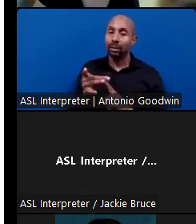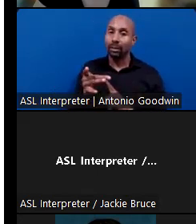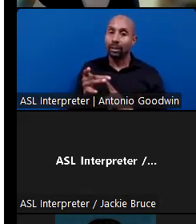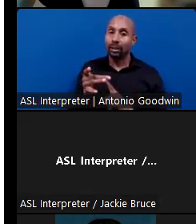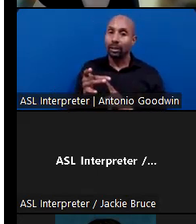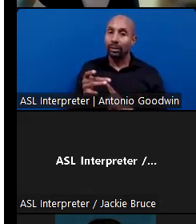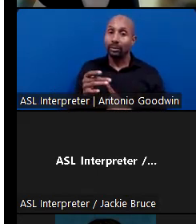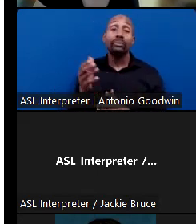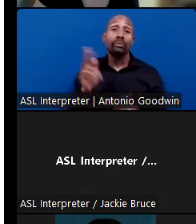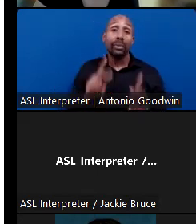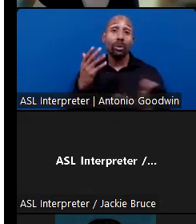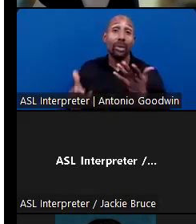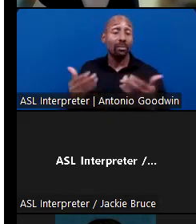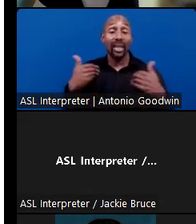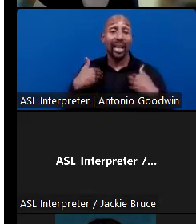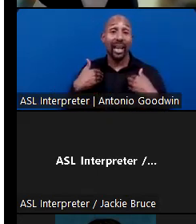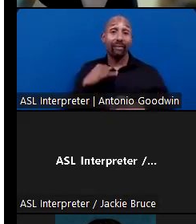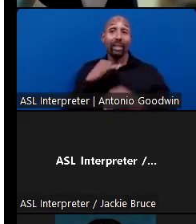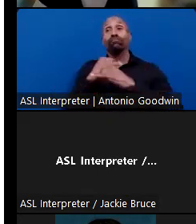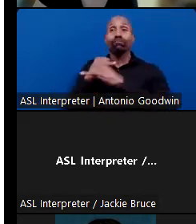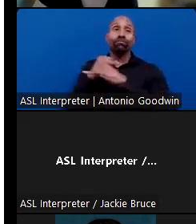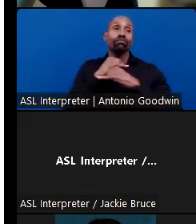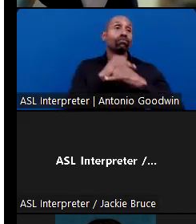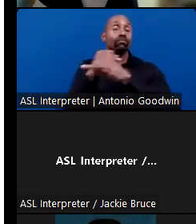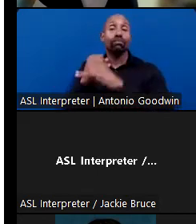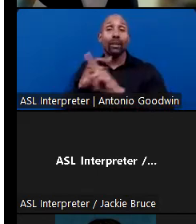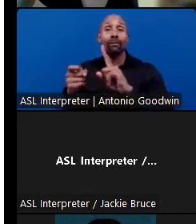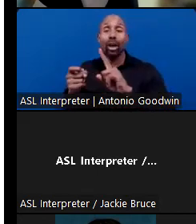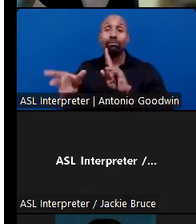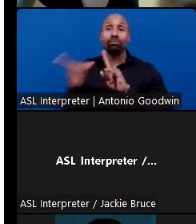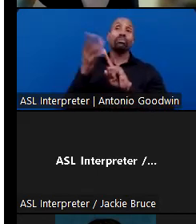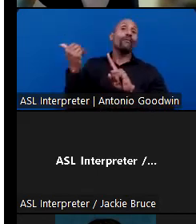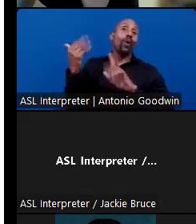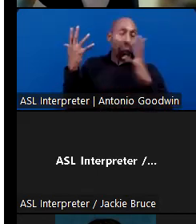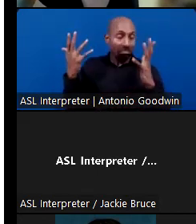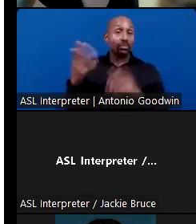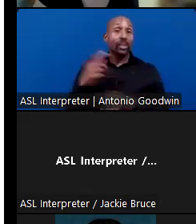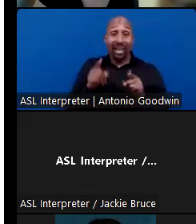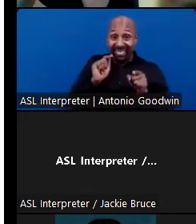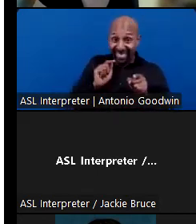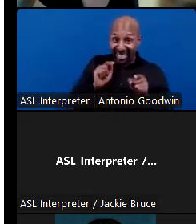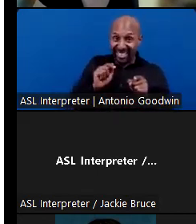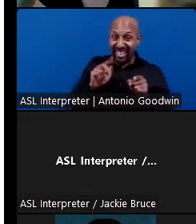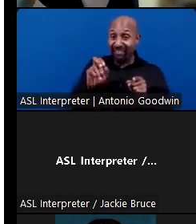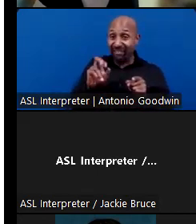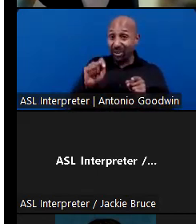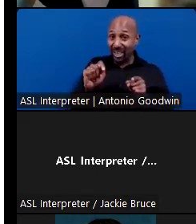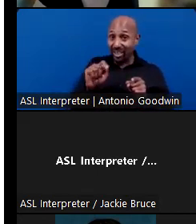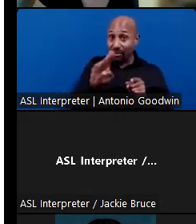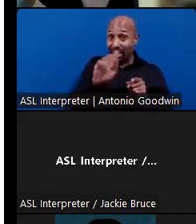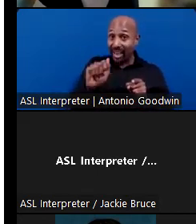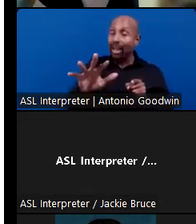immunity that people have from previous infections, COVID infections, and from boosters